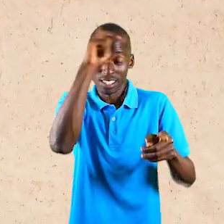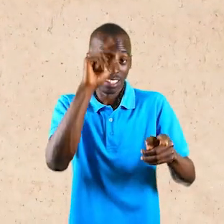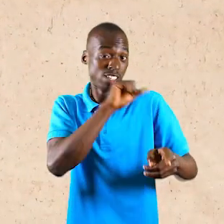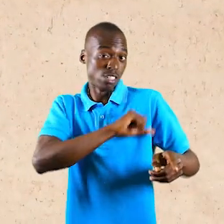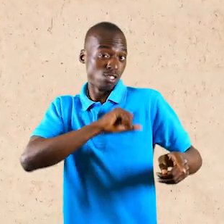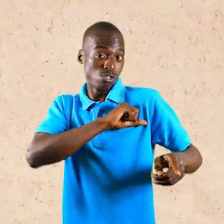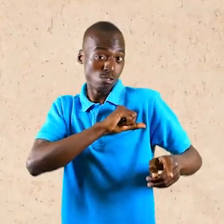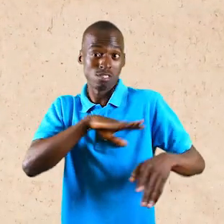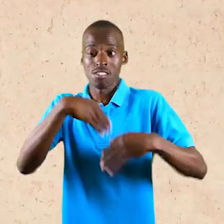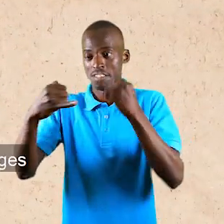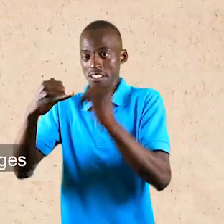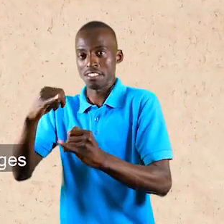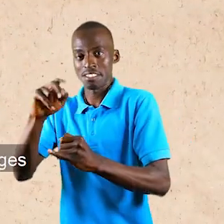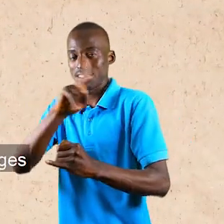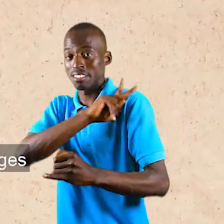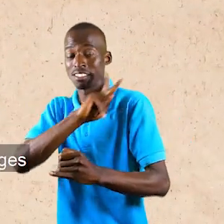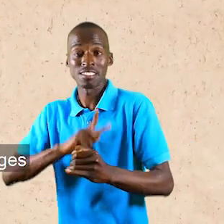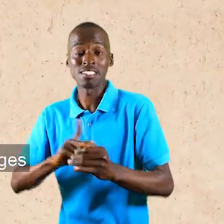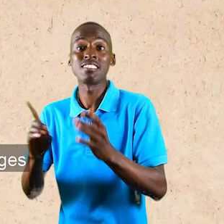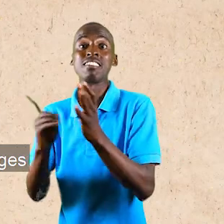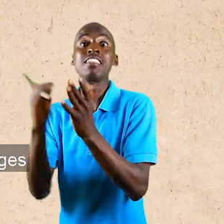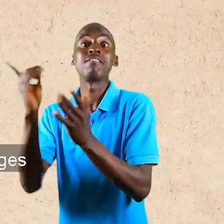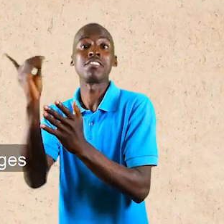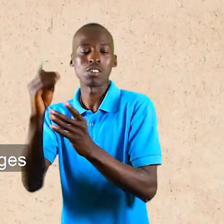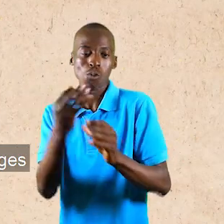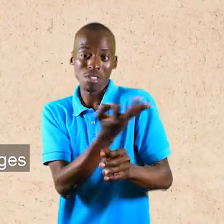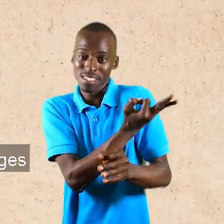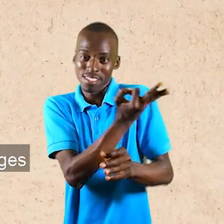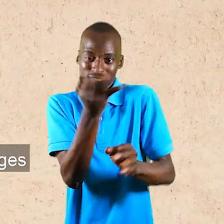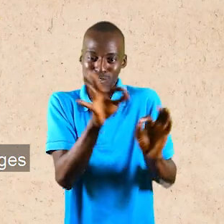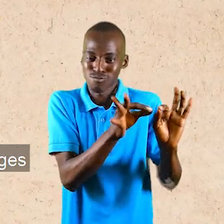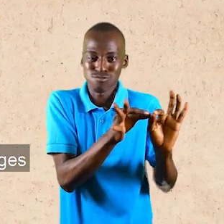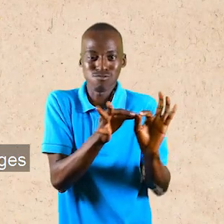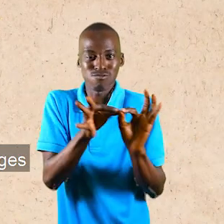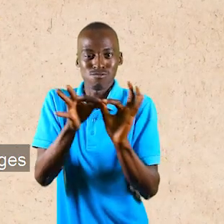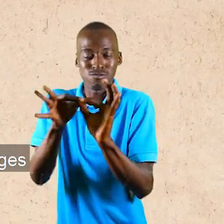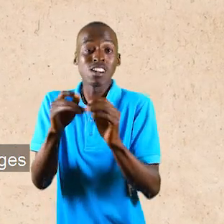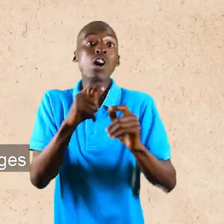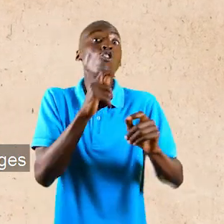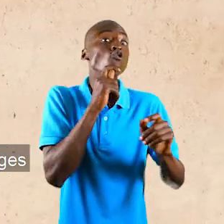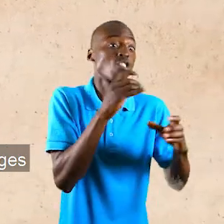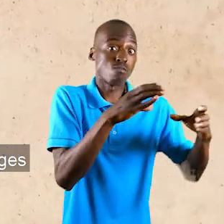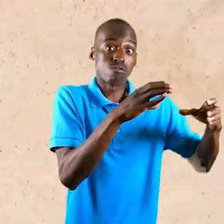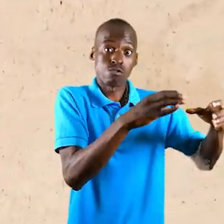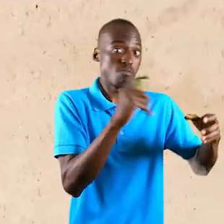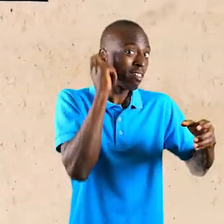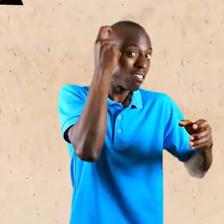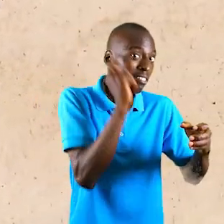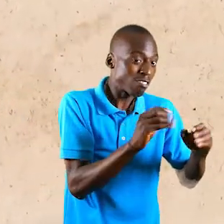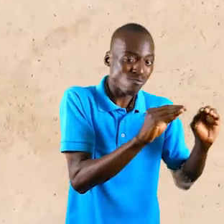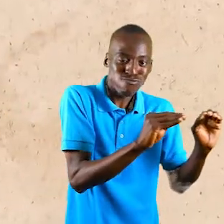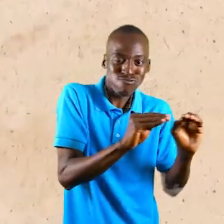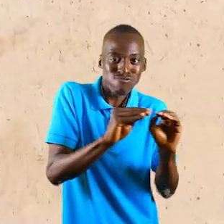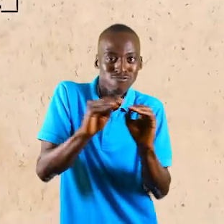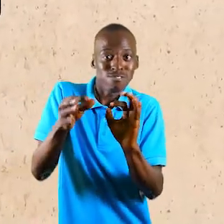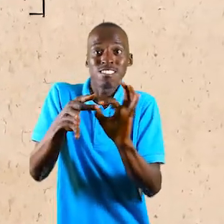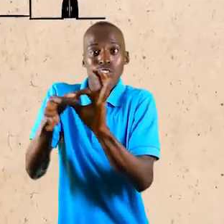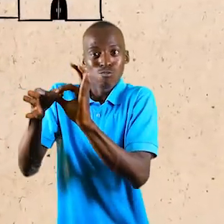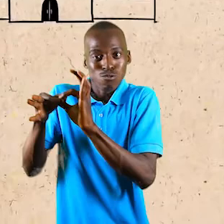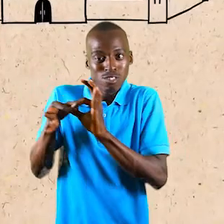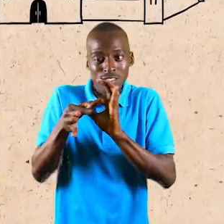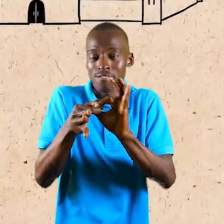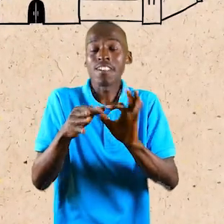after that, King David. And all three of them transitioned Israel from a group of tribes ruled by judges into a unified